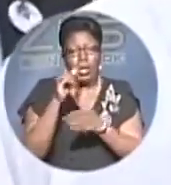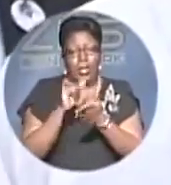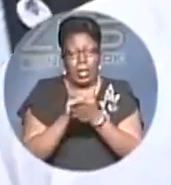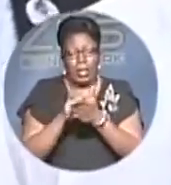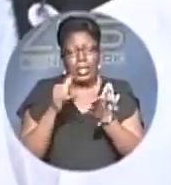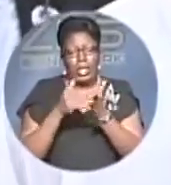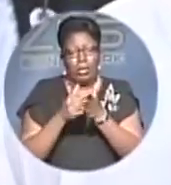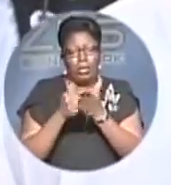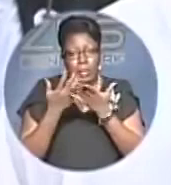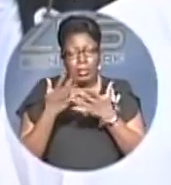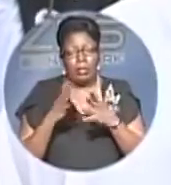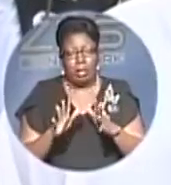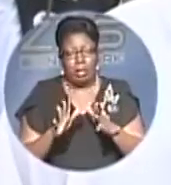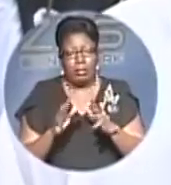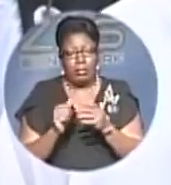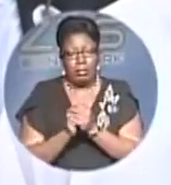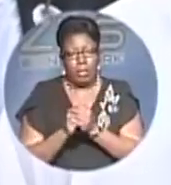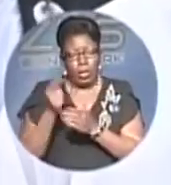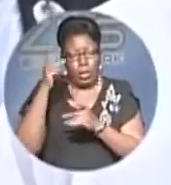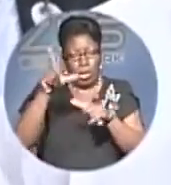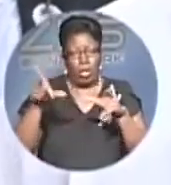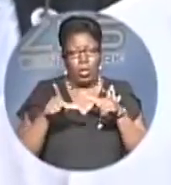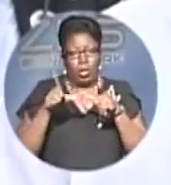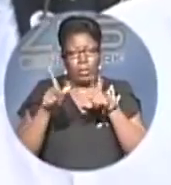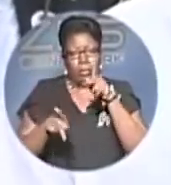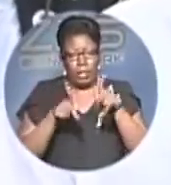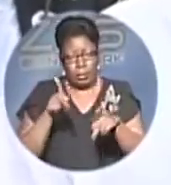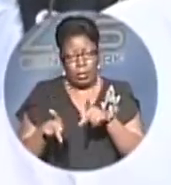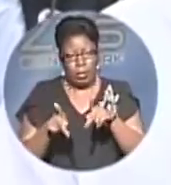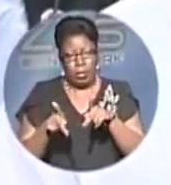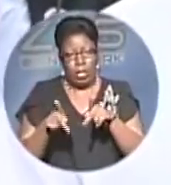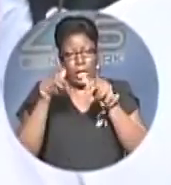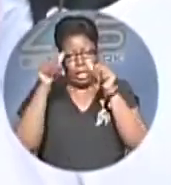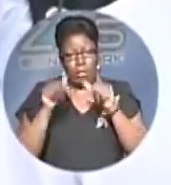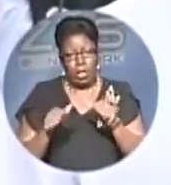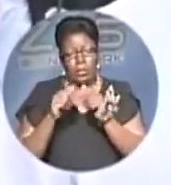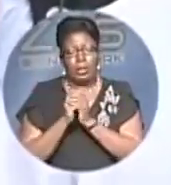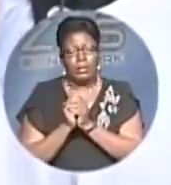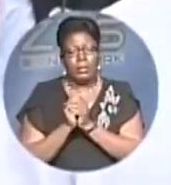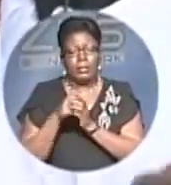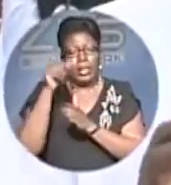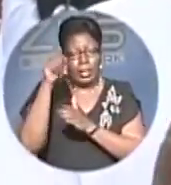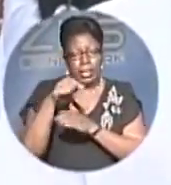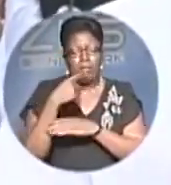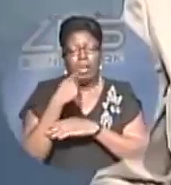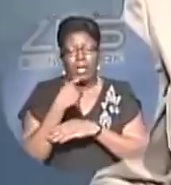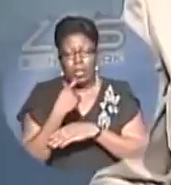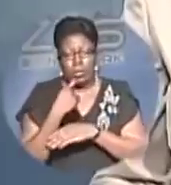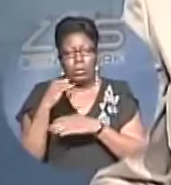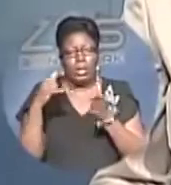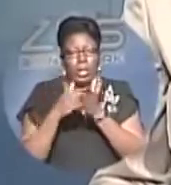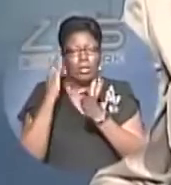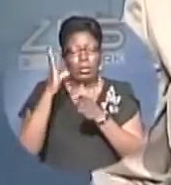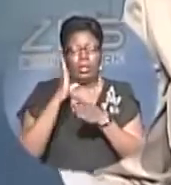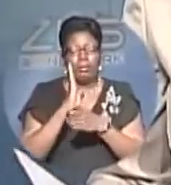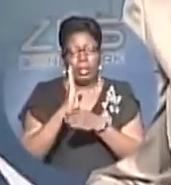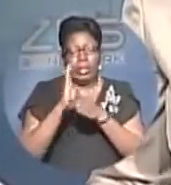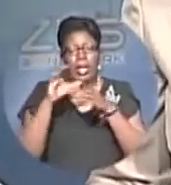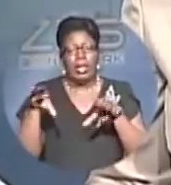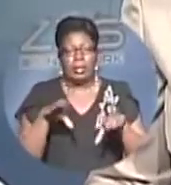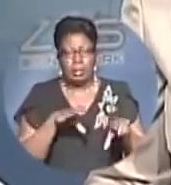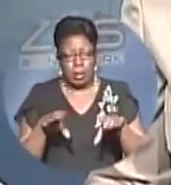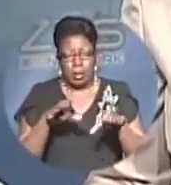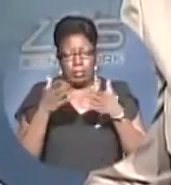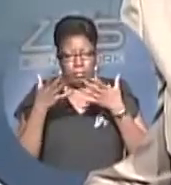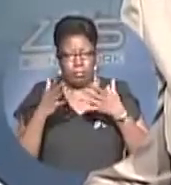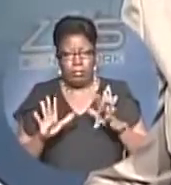done. And by local people, if possible? By whoever is necessary to have it done. Well, that was a